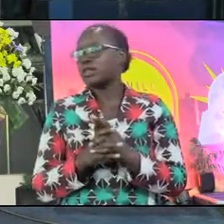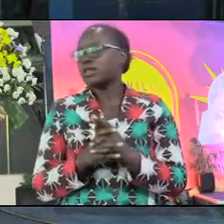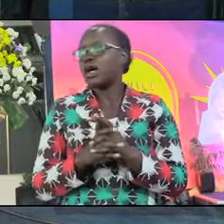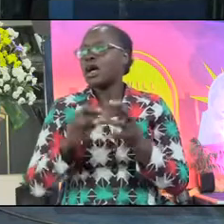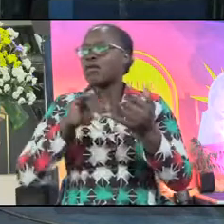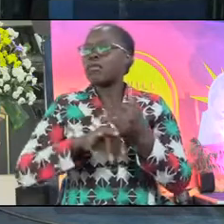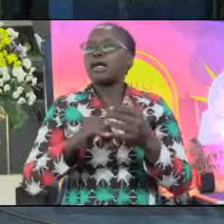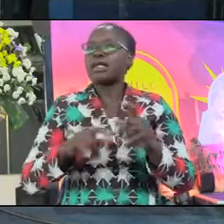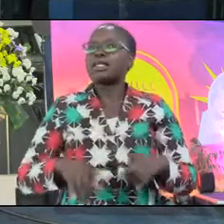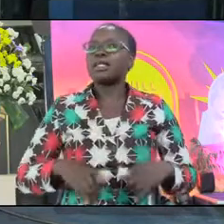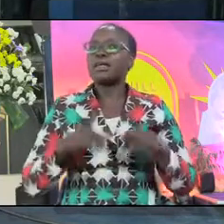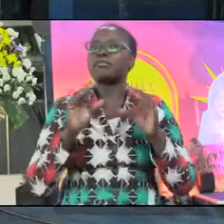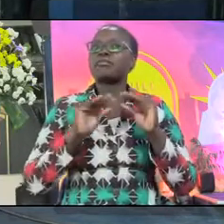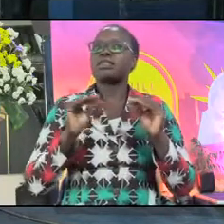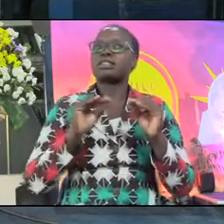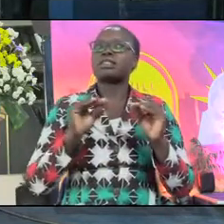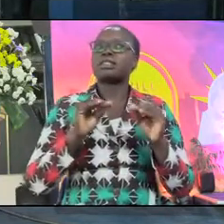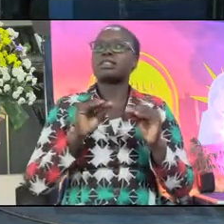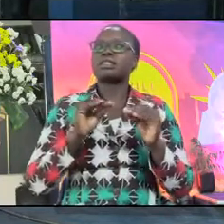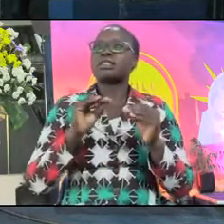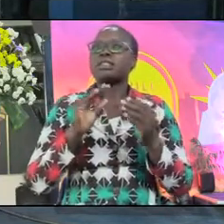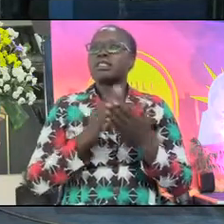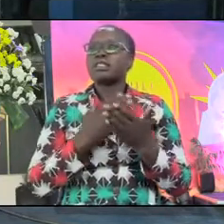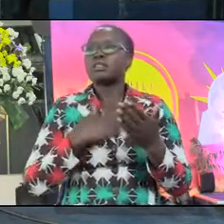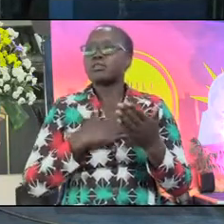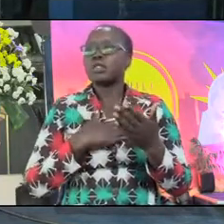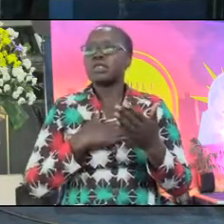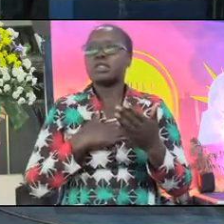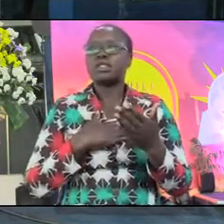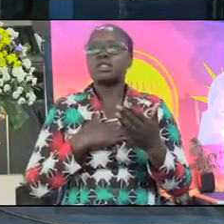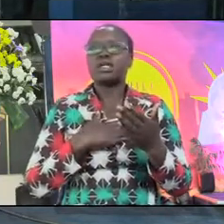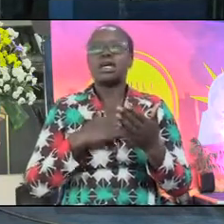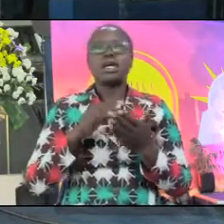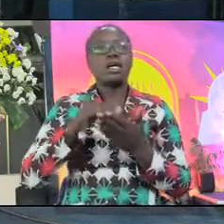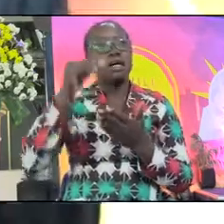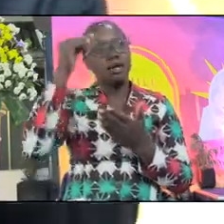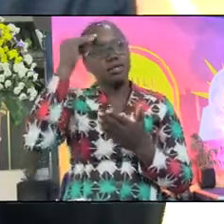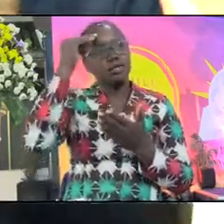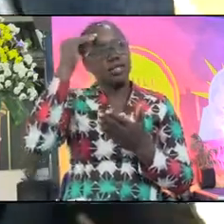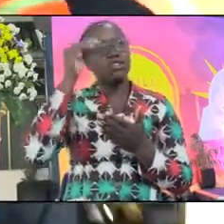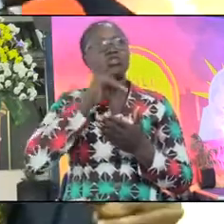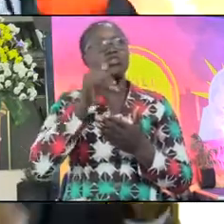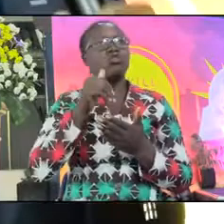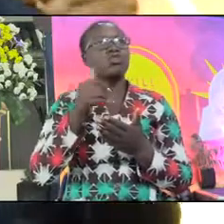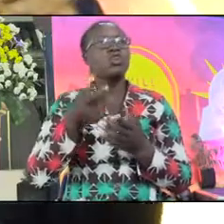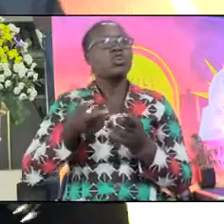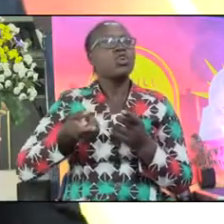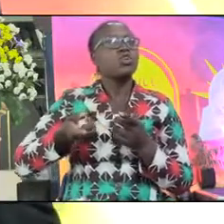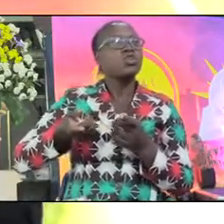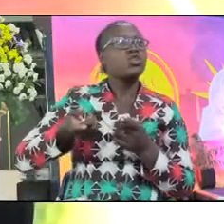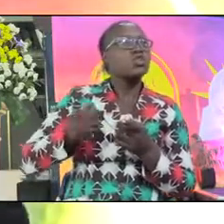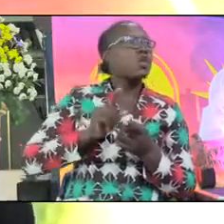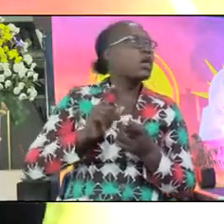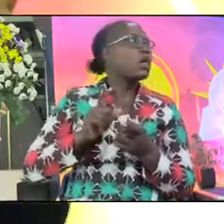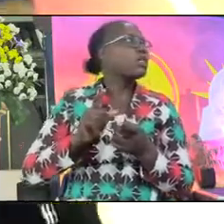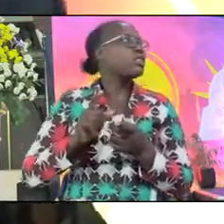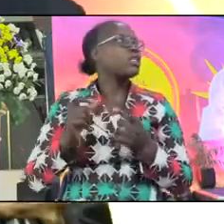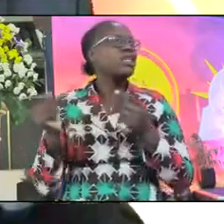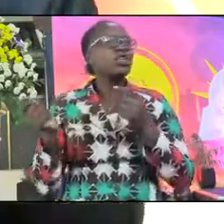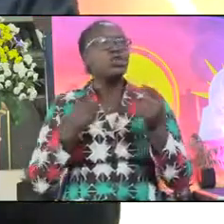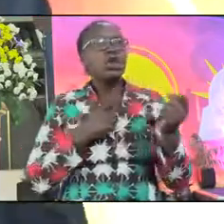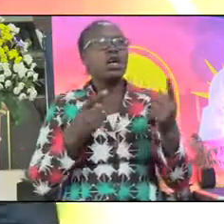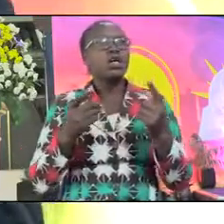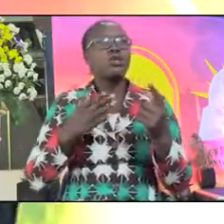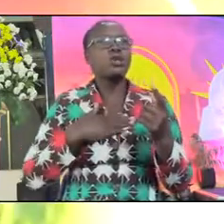married life can teach a whole lot of lessons. Anybody here married? I have learned not to argue with my wife because